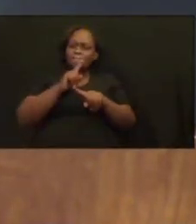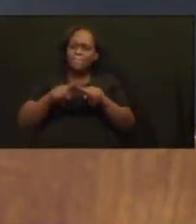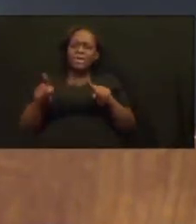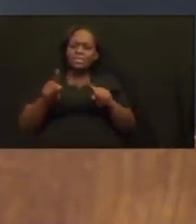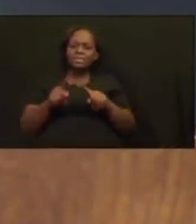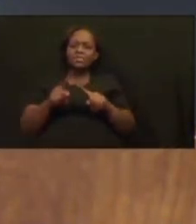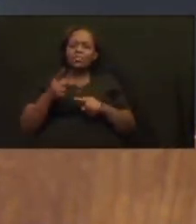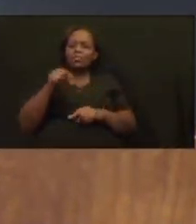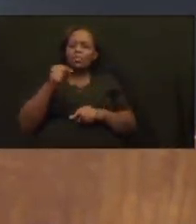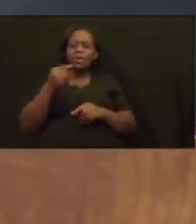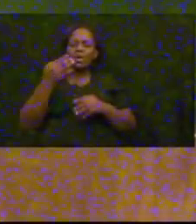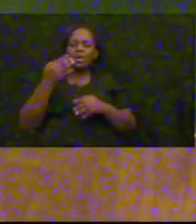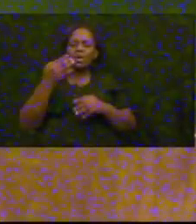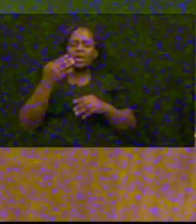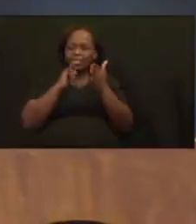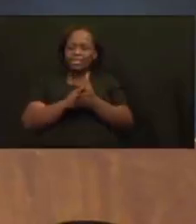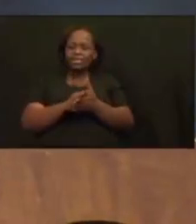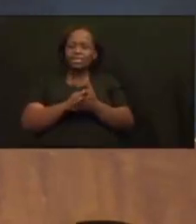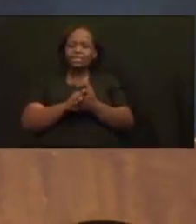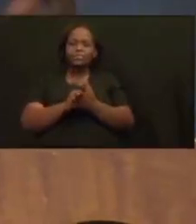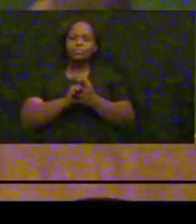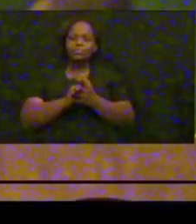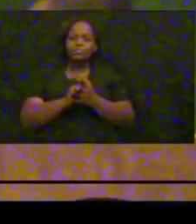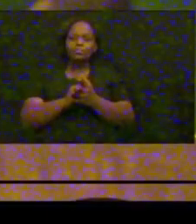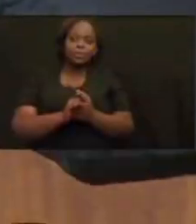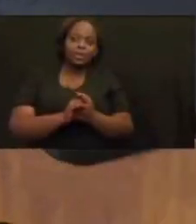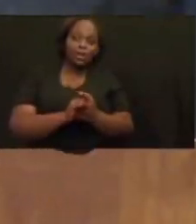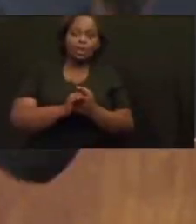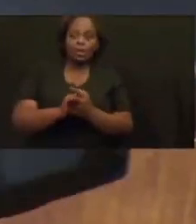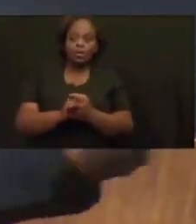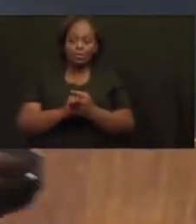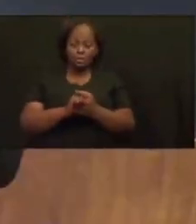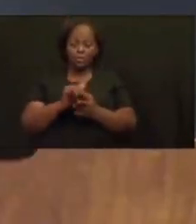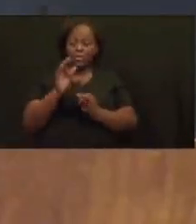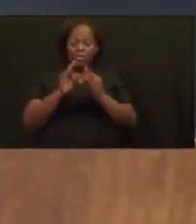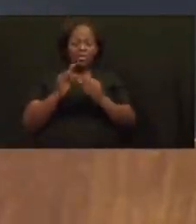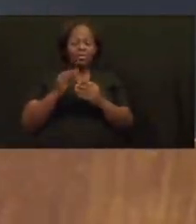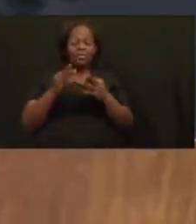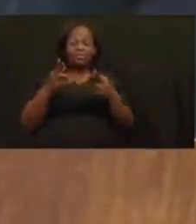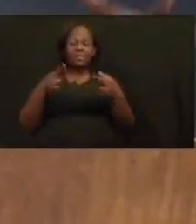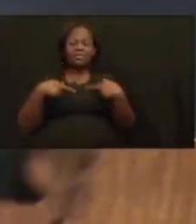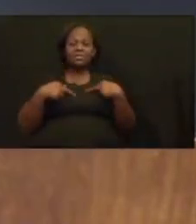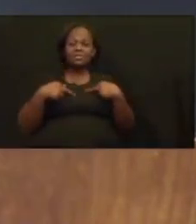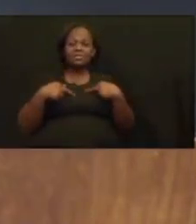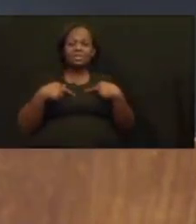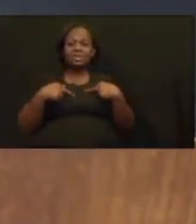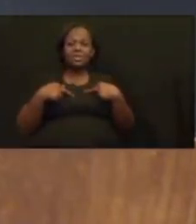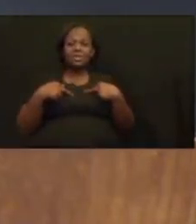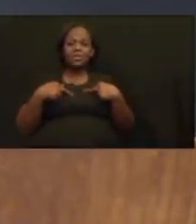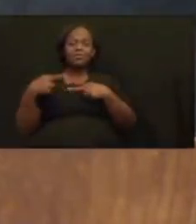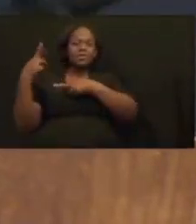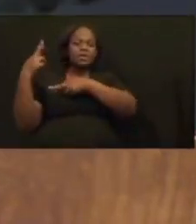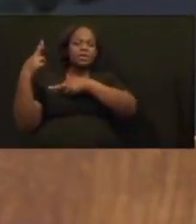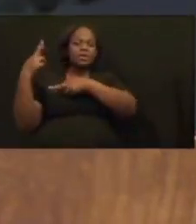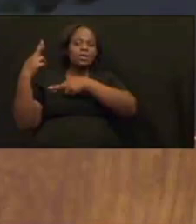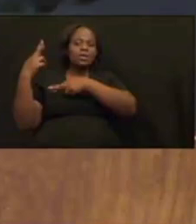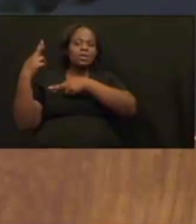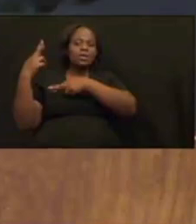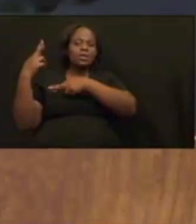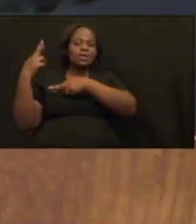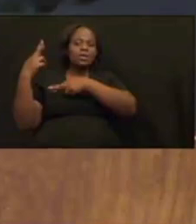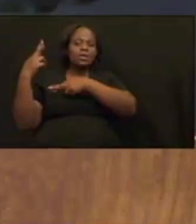arise. That is the letter that revival is. If you do this letter, you will enjoy the